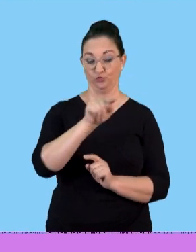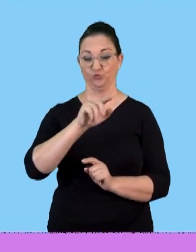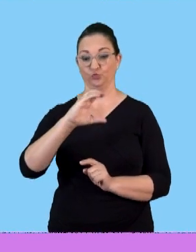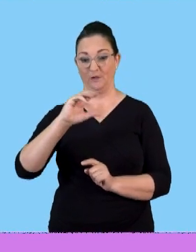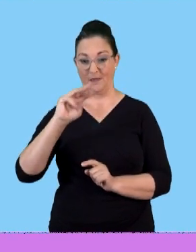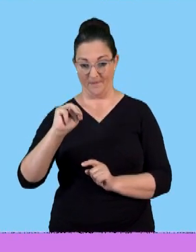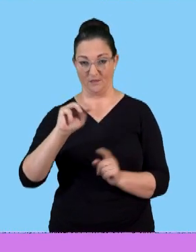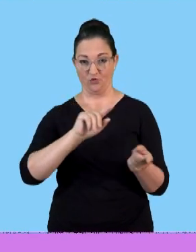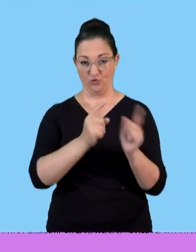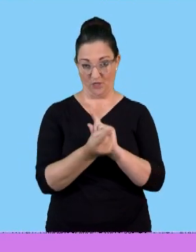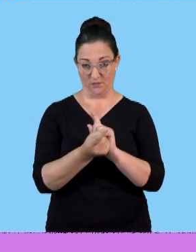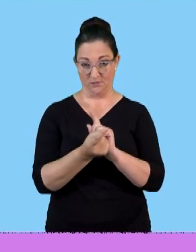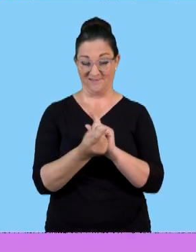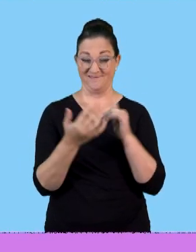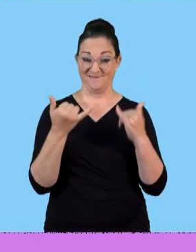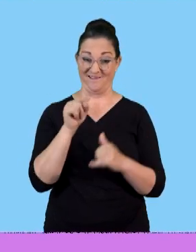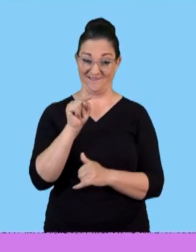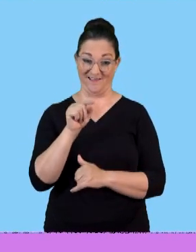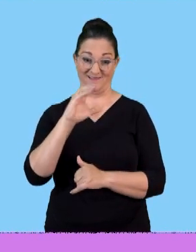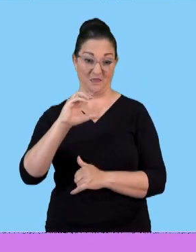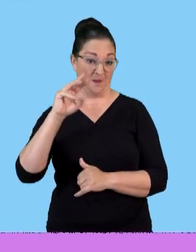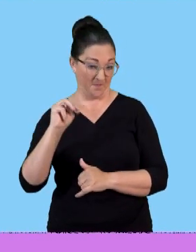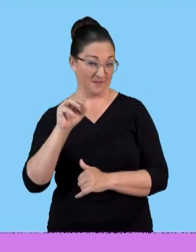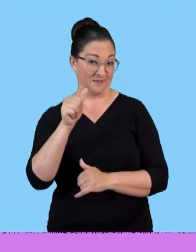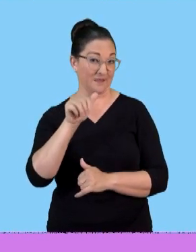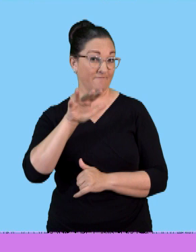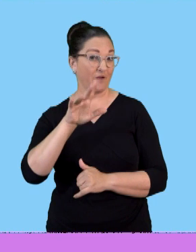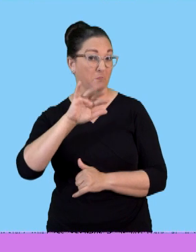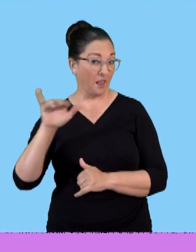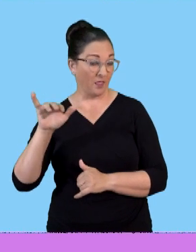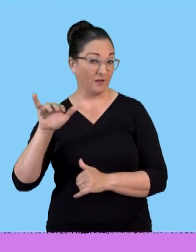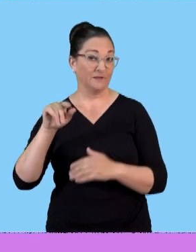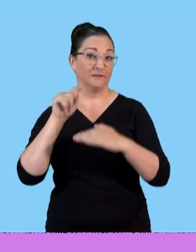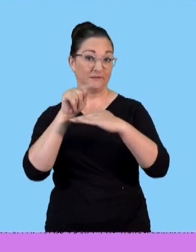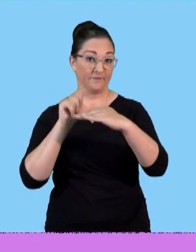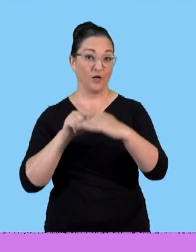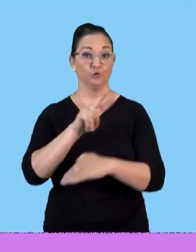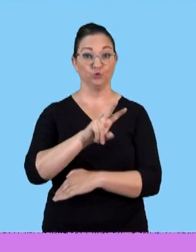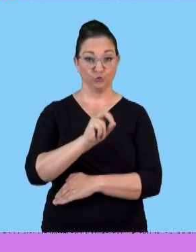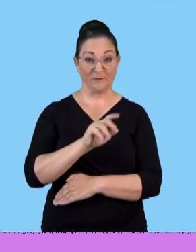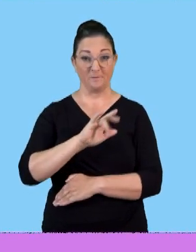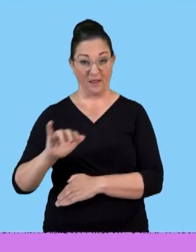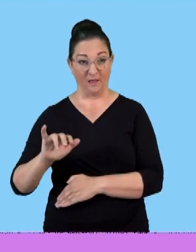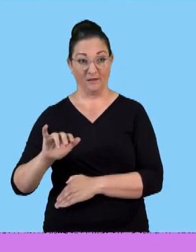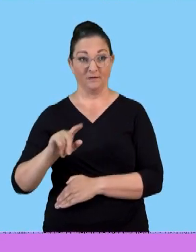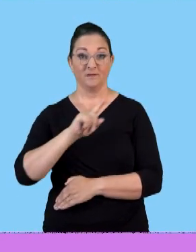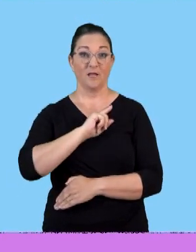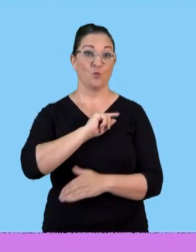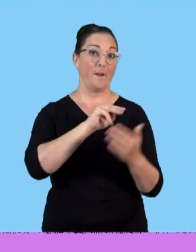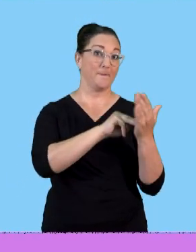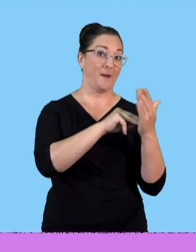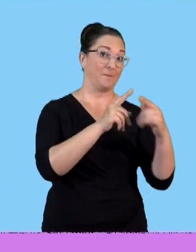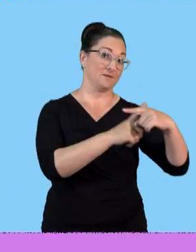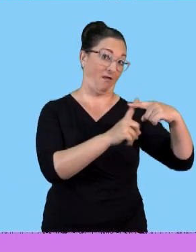Right? Thereafter, I divided that centimeters, 65 million, with my 20 million, meaning this